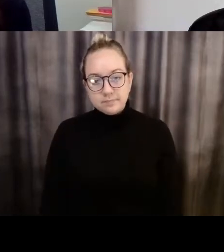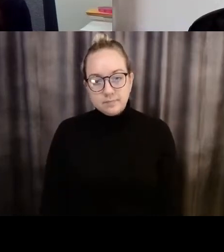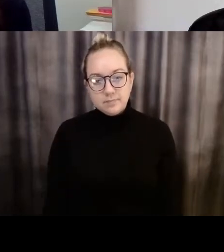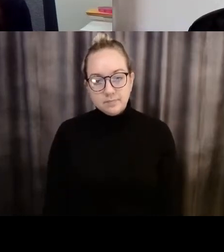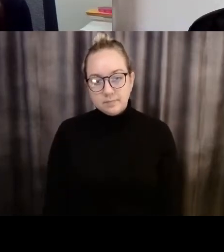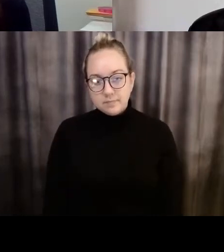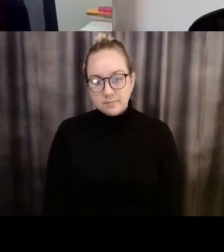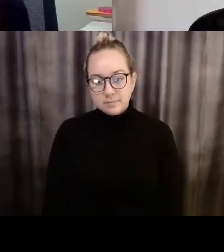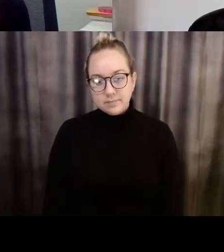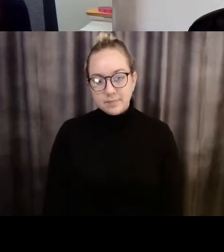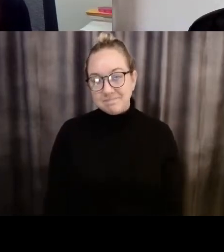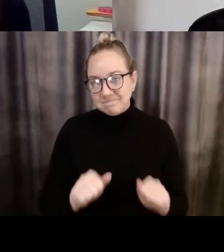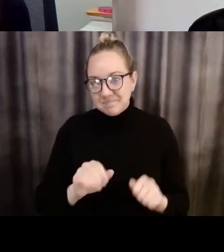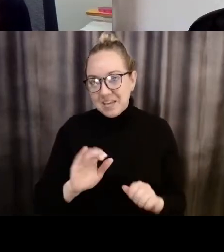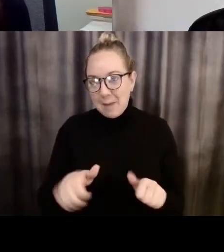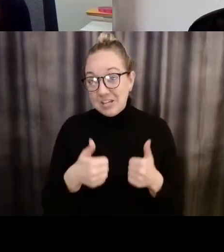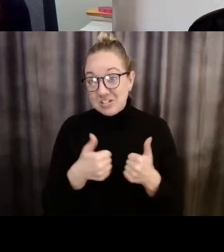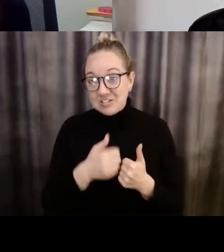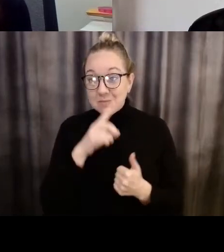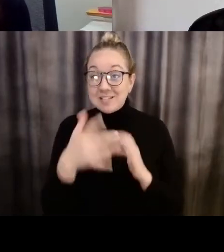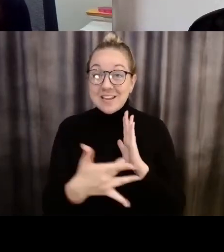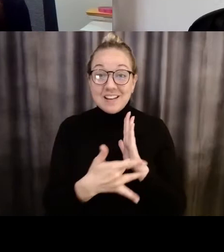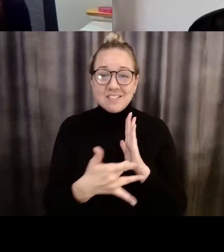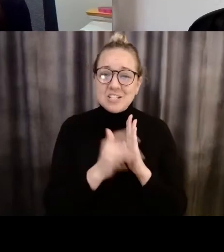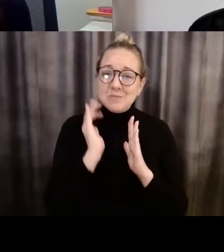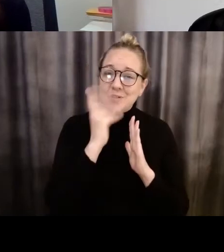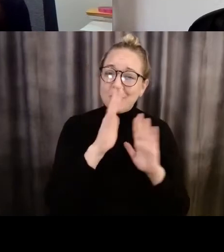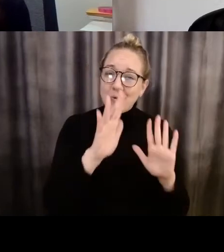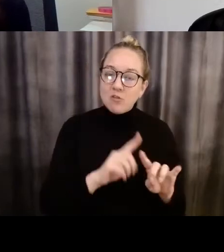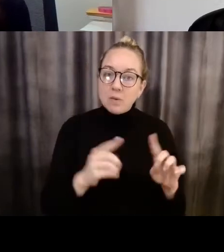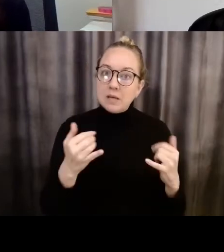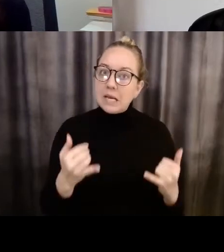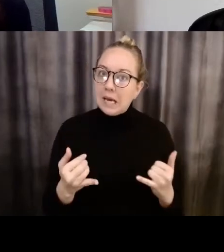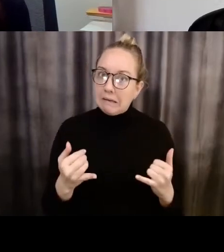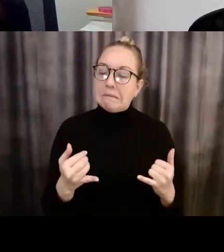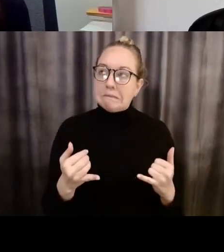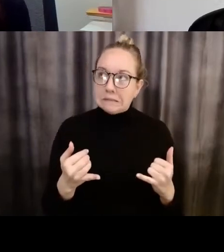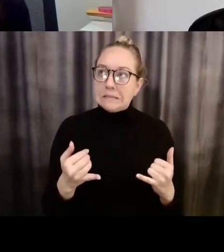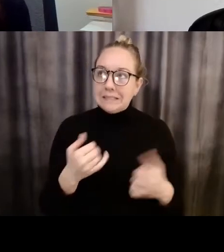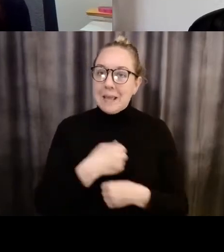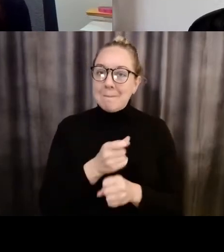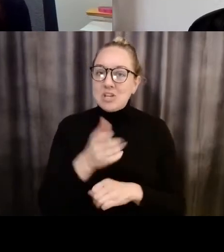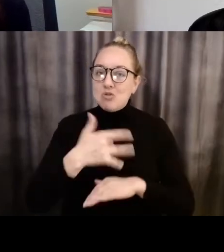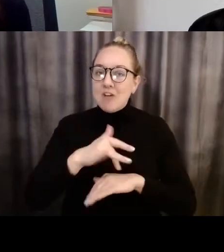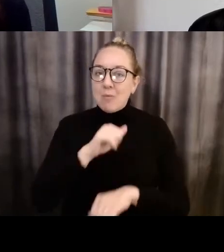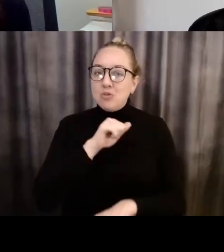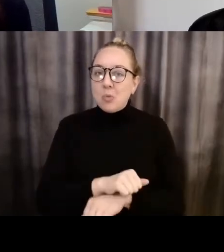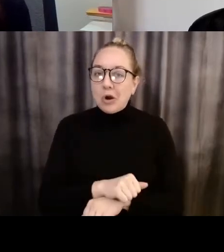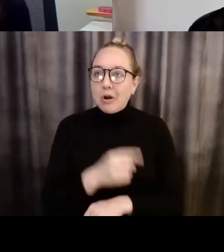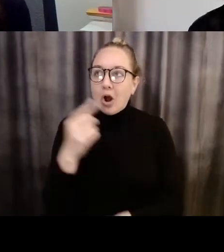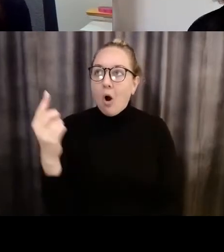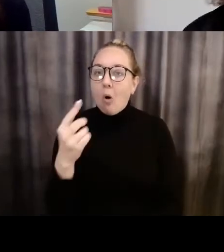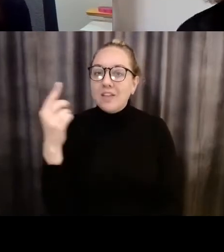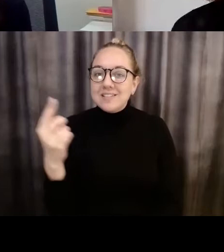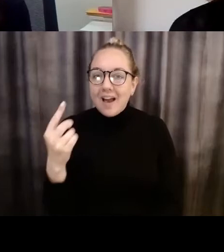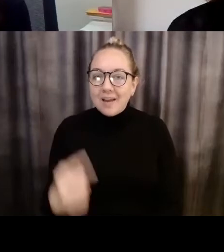it can be challenging with technology is beautiful, but now it seems like we're meeting even more. And I'm just going